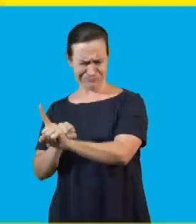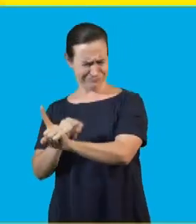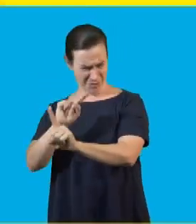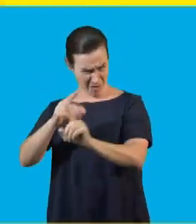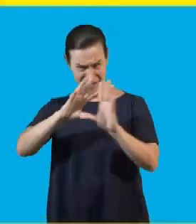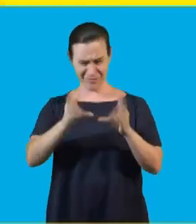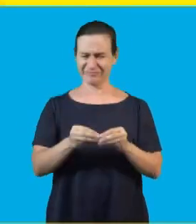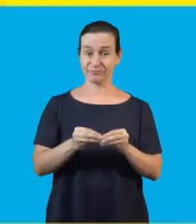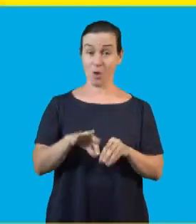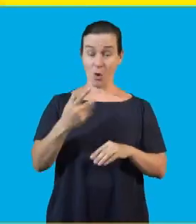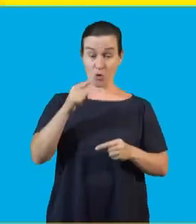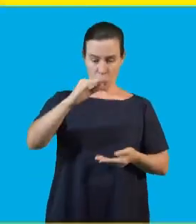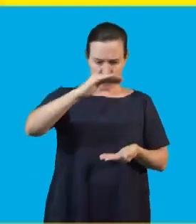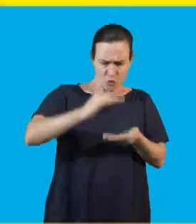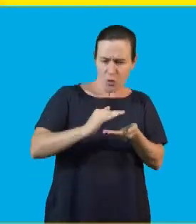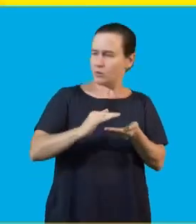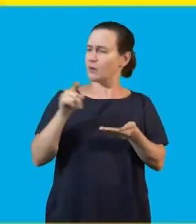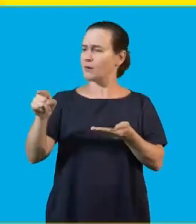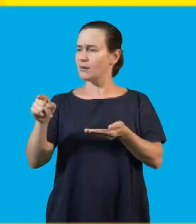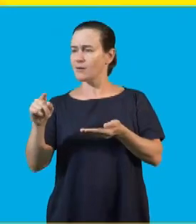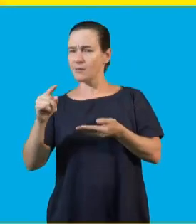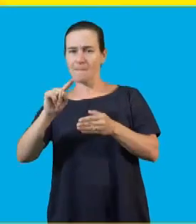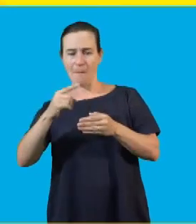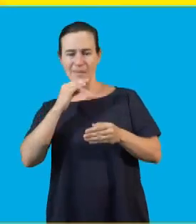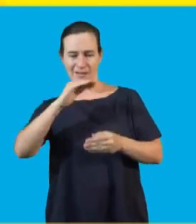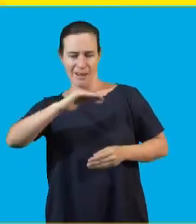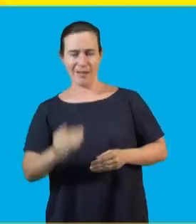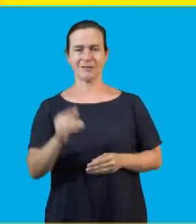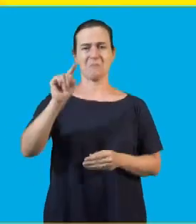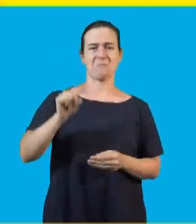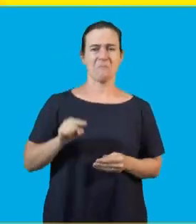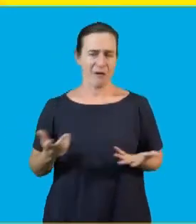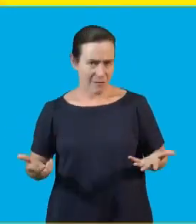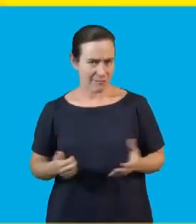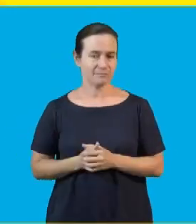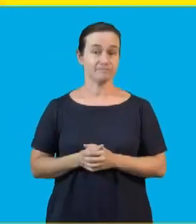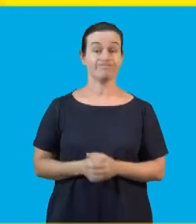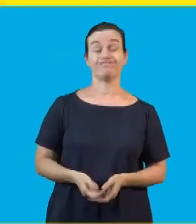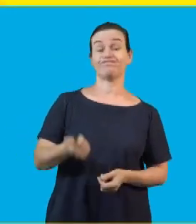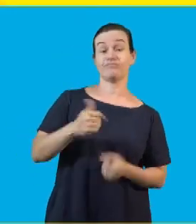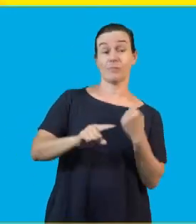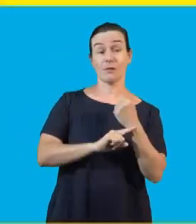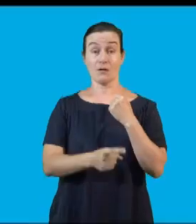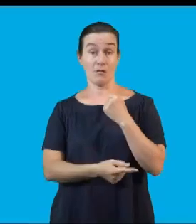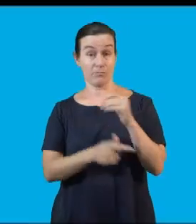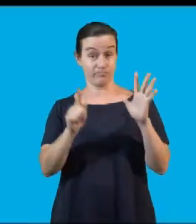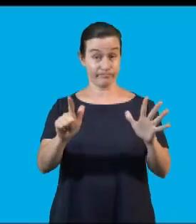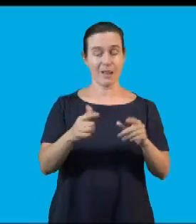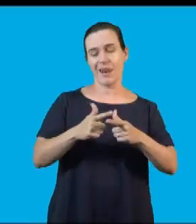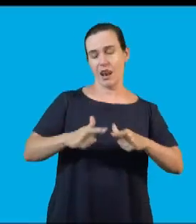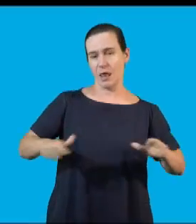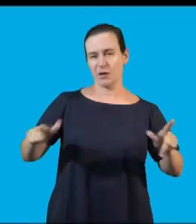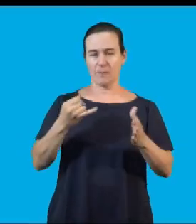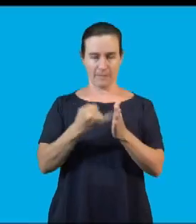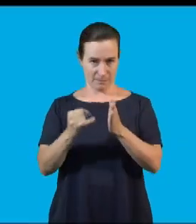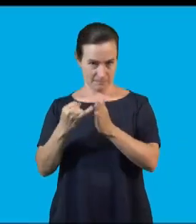too short, you will penalize yourself because you won't have enough information. And the last error we're looking at are